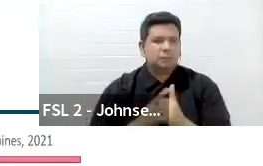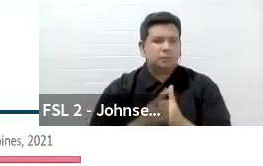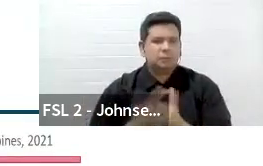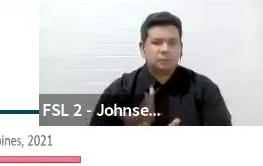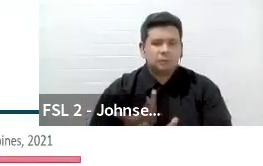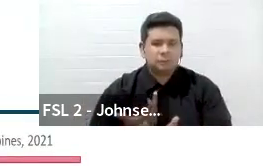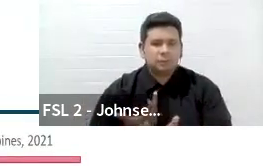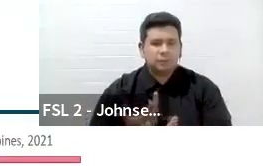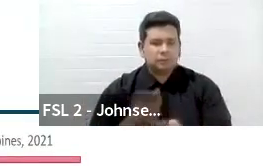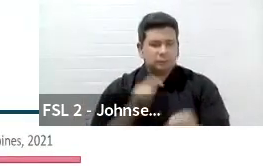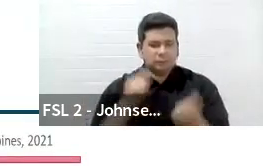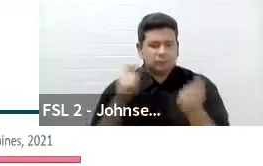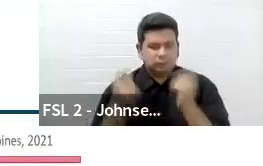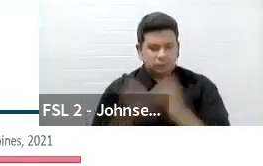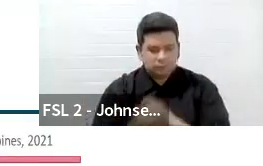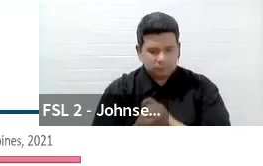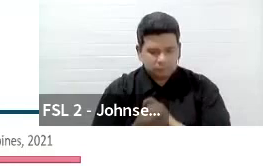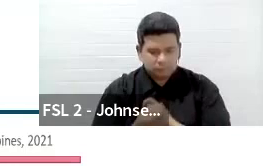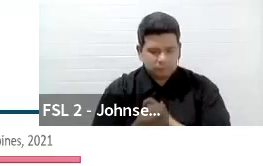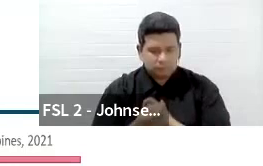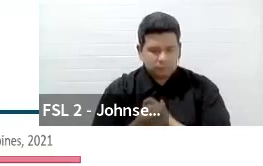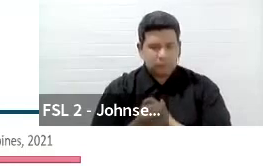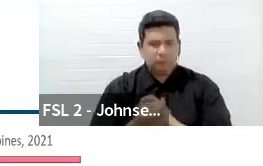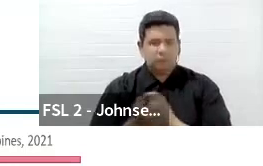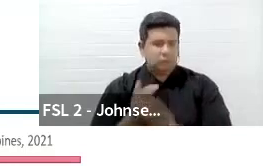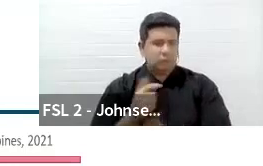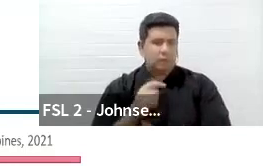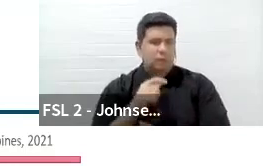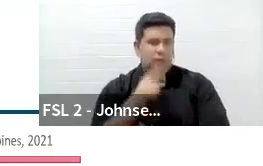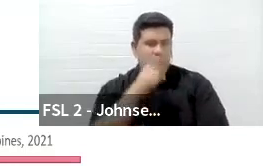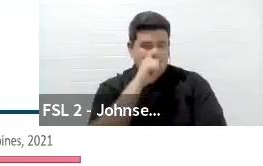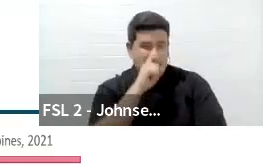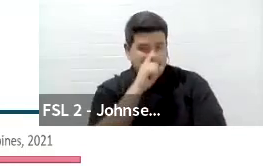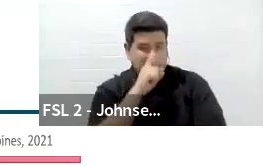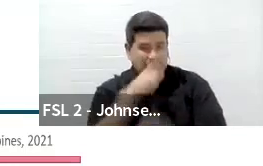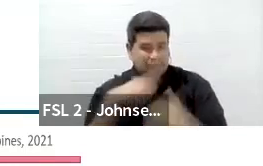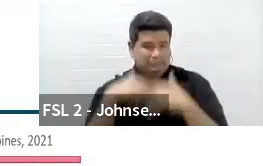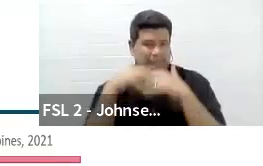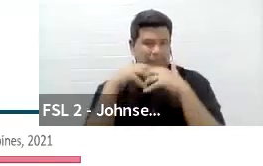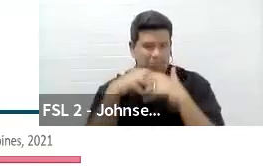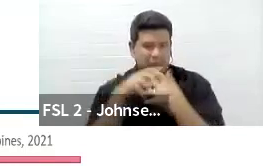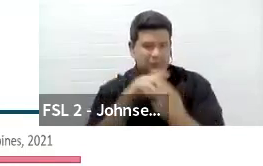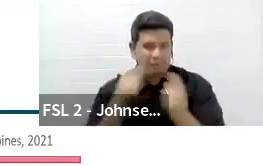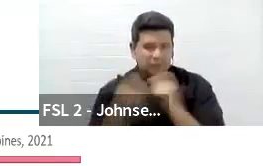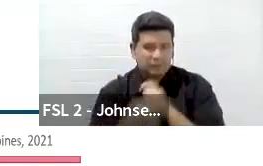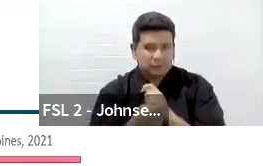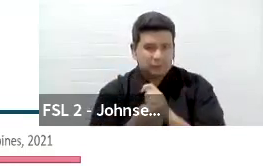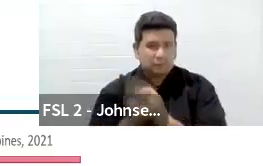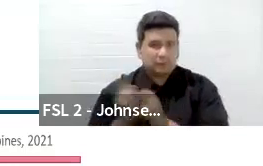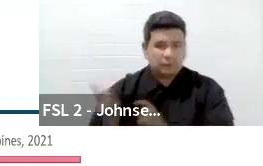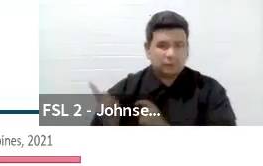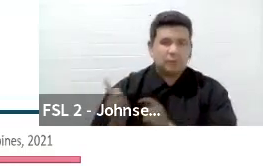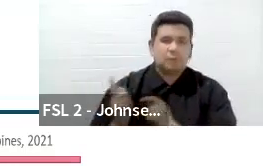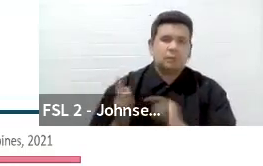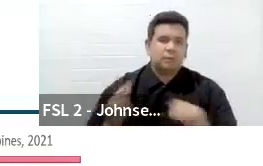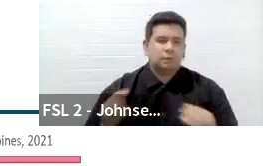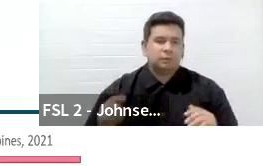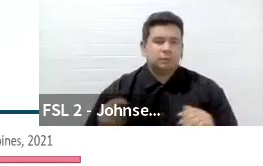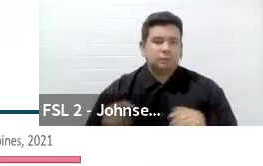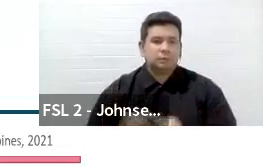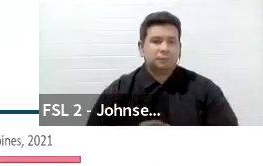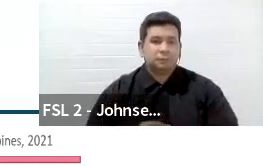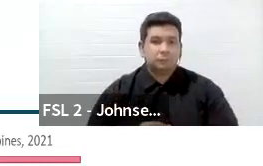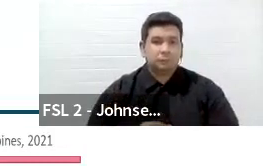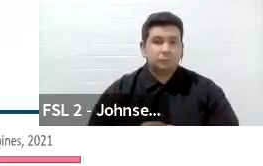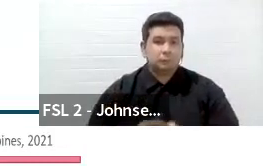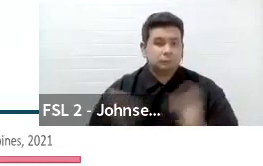a change in the population age structure. Here, I present two population pyramids based on the 2015